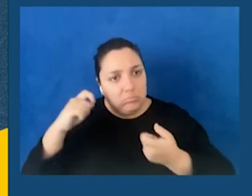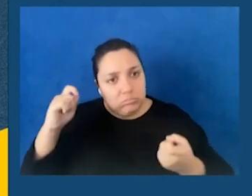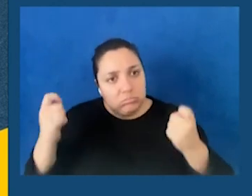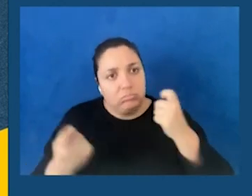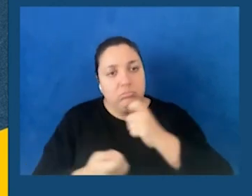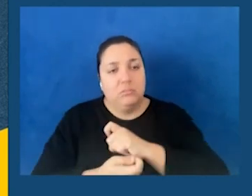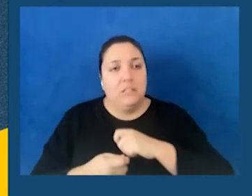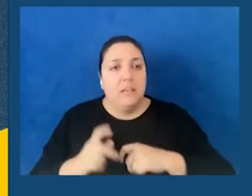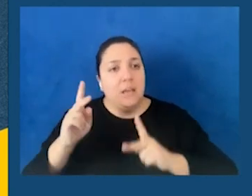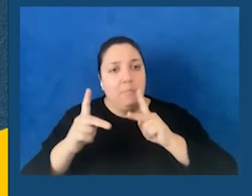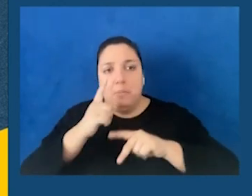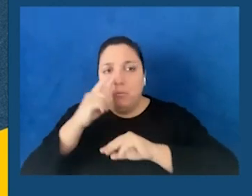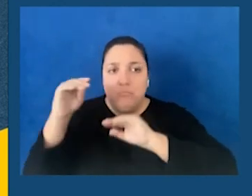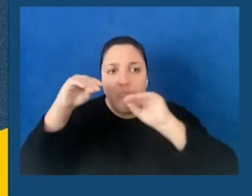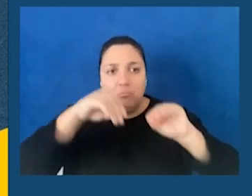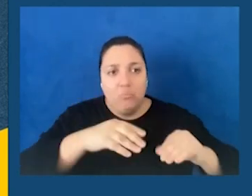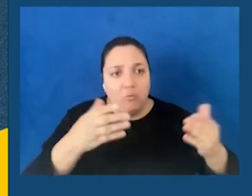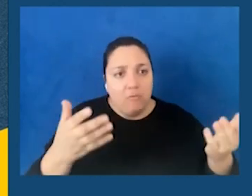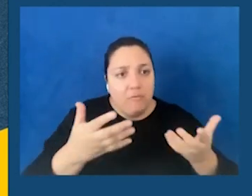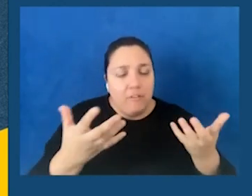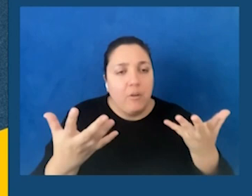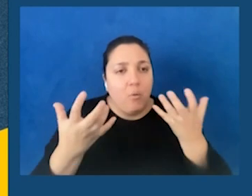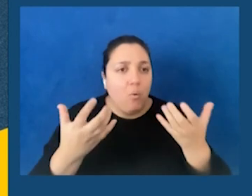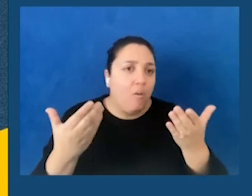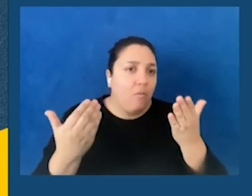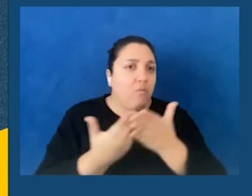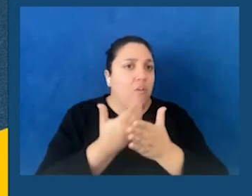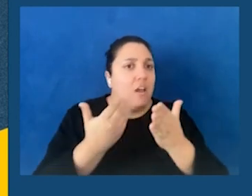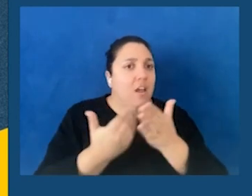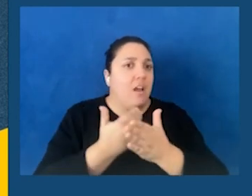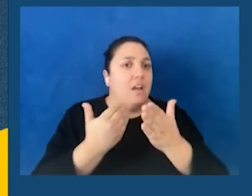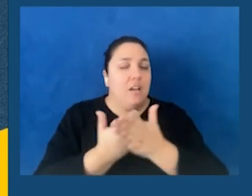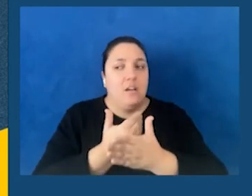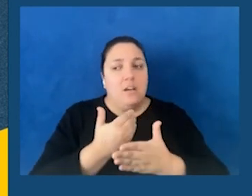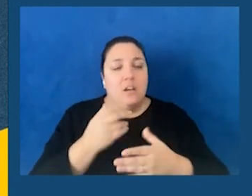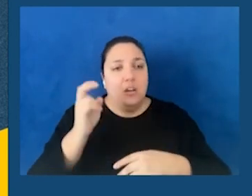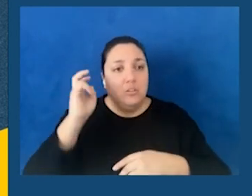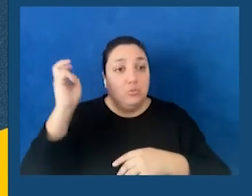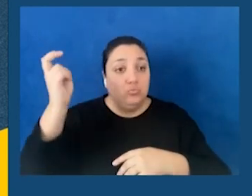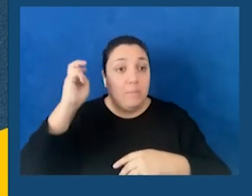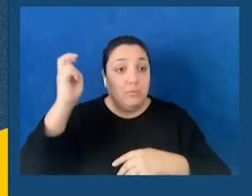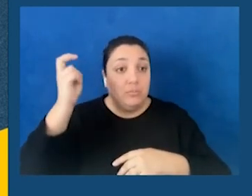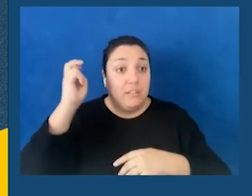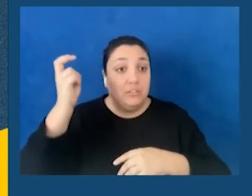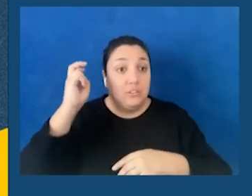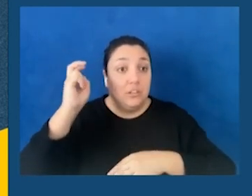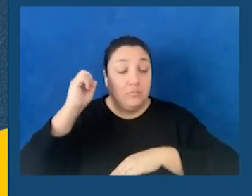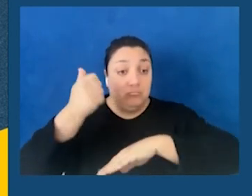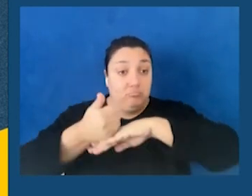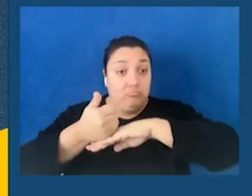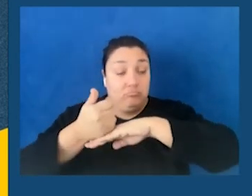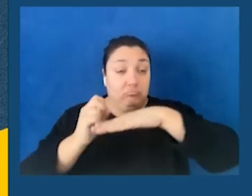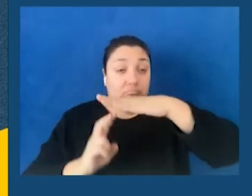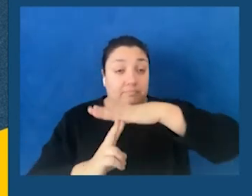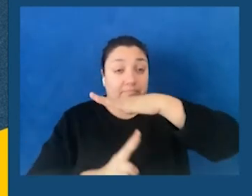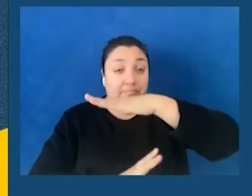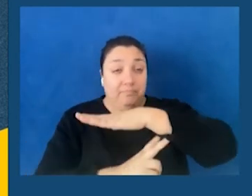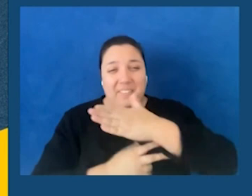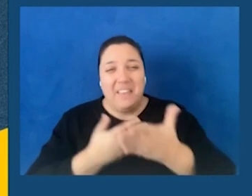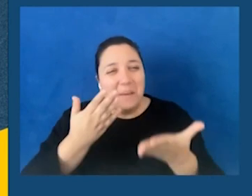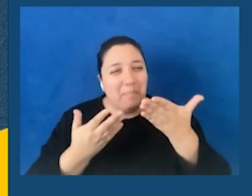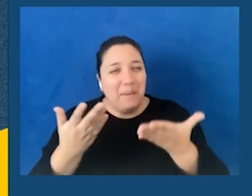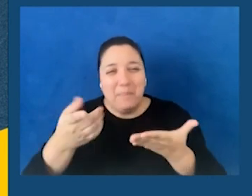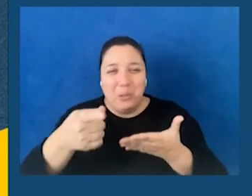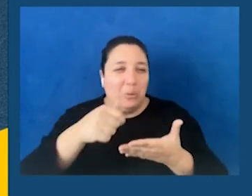come here looking for a fresh start in life. Transportation infrastructure. Now, if you're not in local government, you don't usually get real excited about